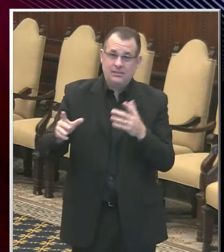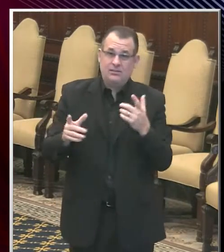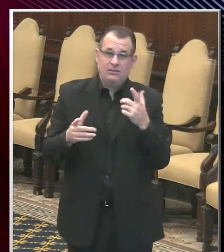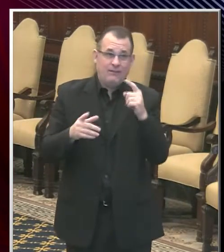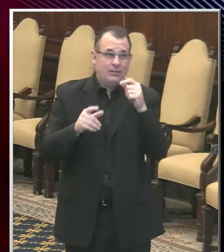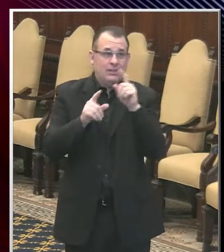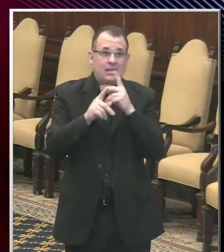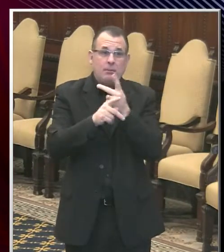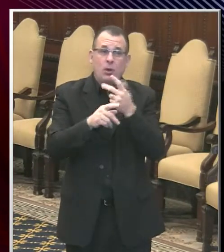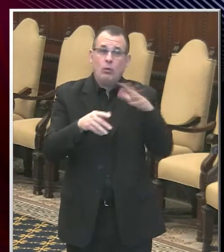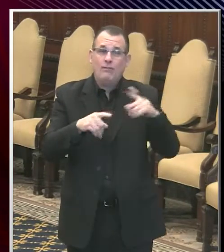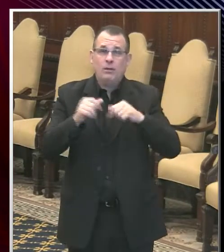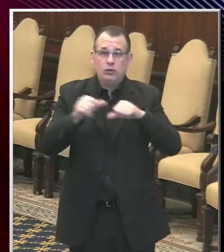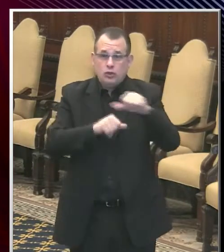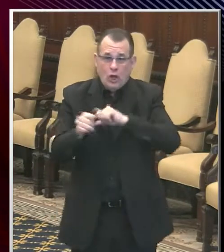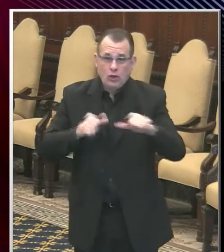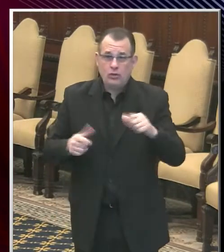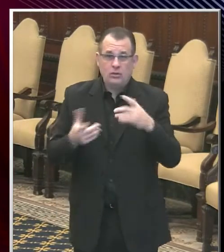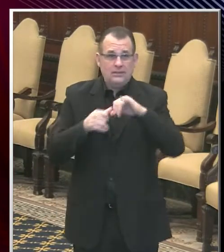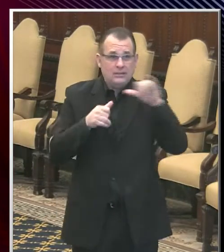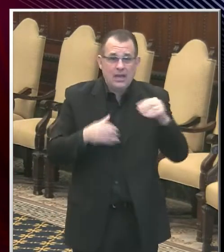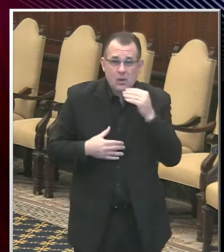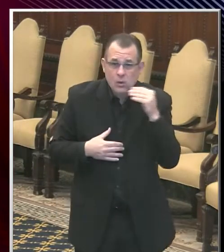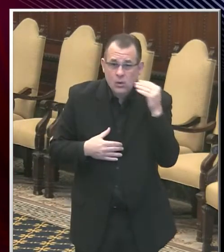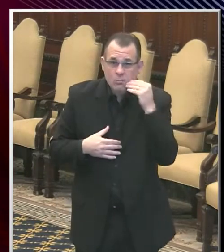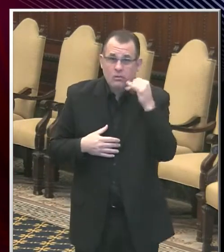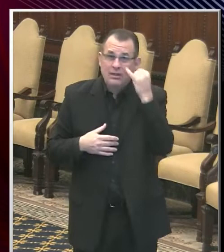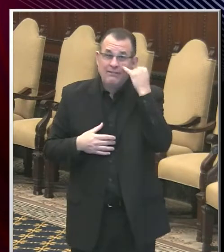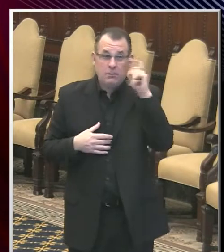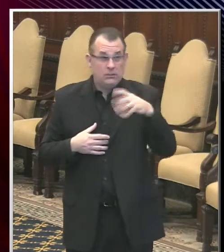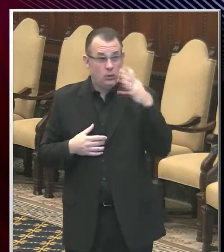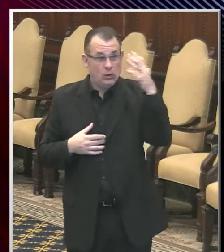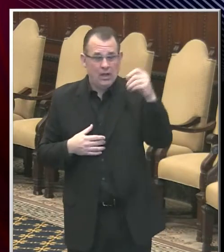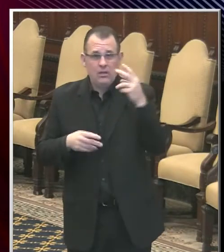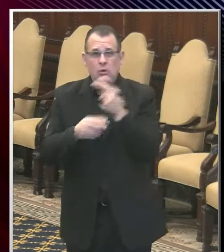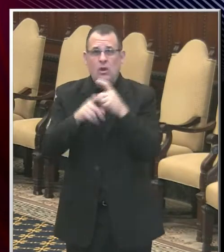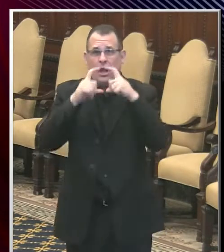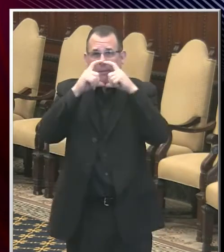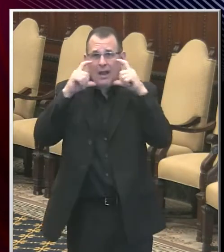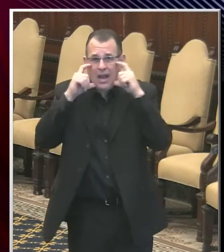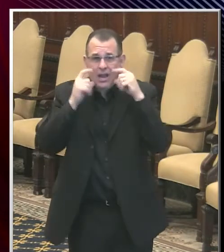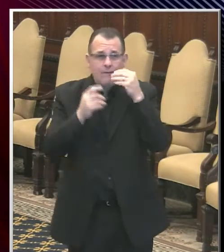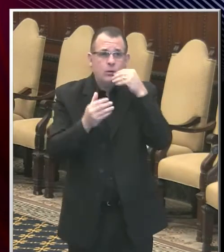Best way to do this is stay home. If you have to go outside, make sure you wear a mask at all times.